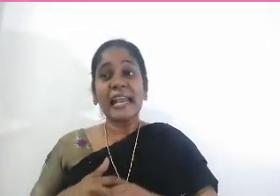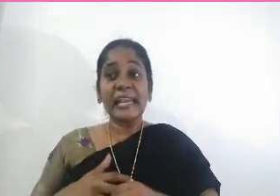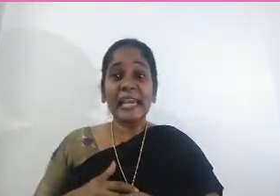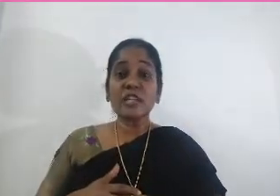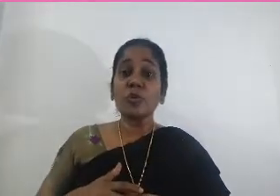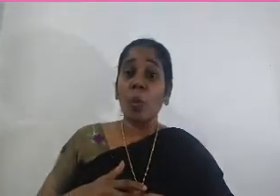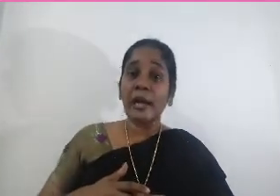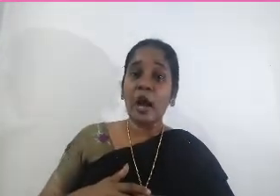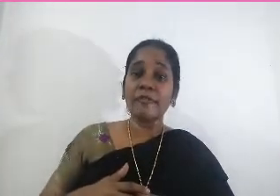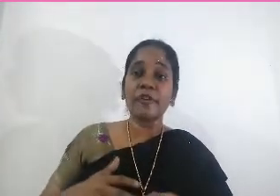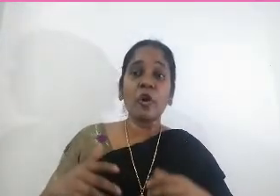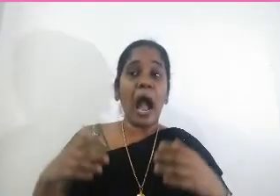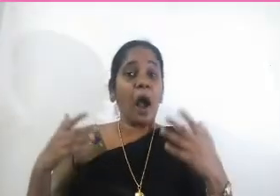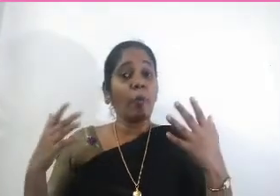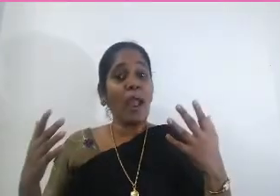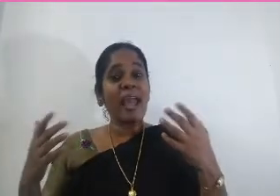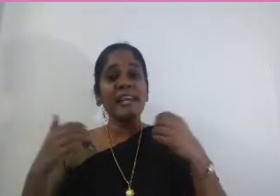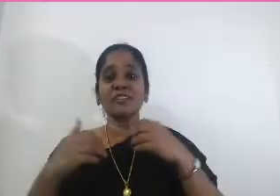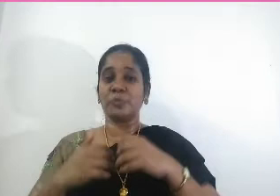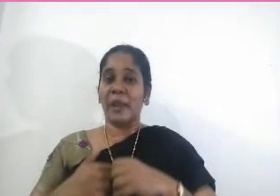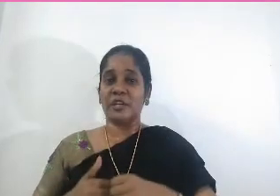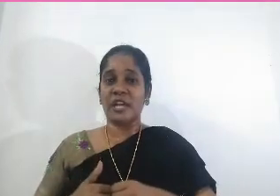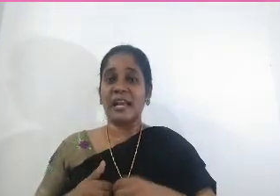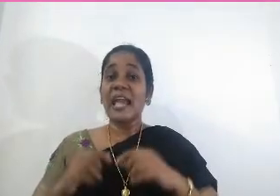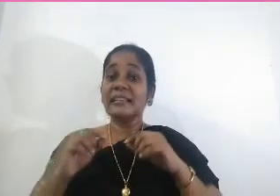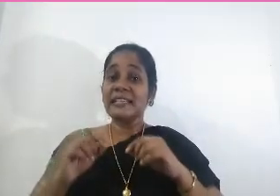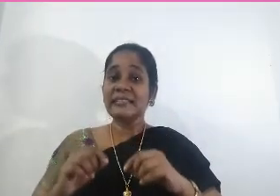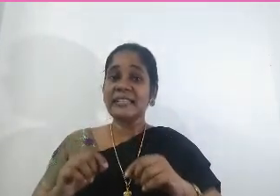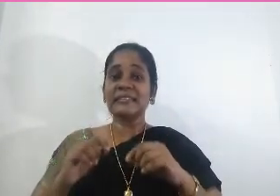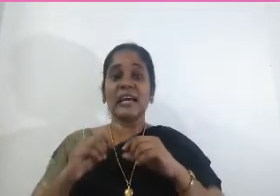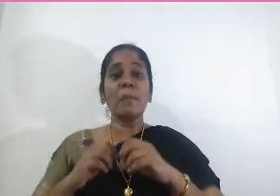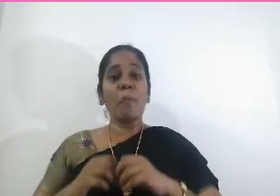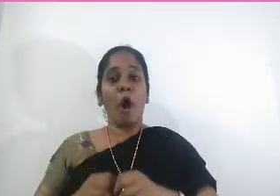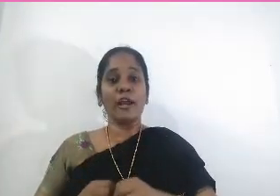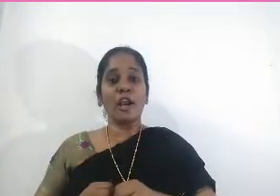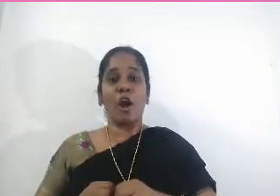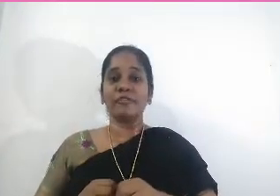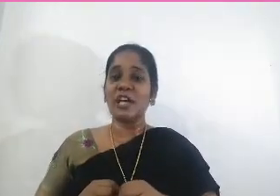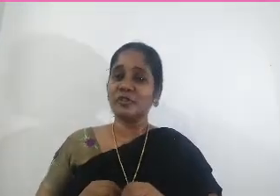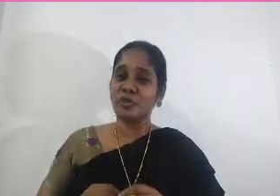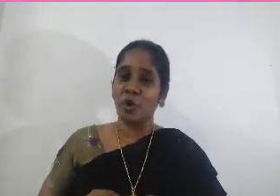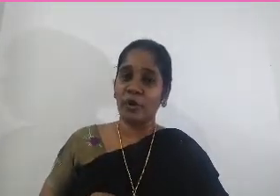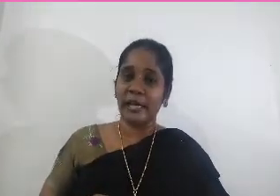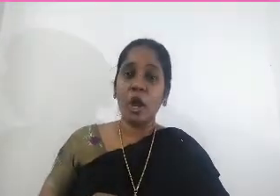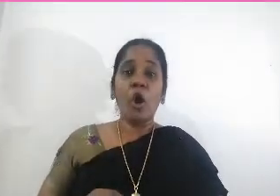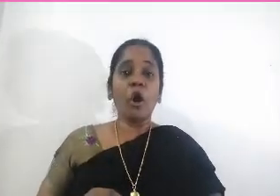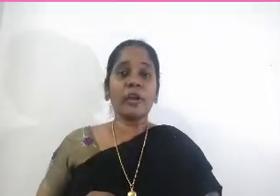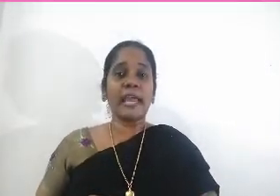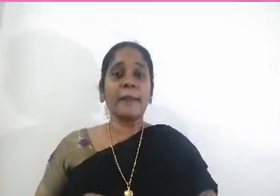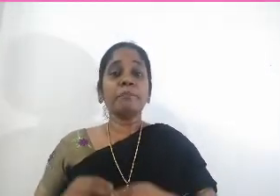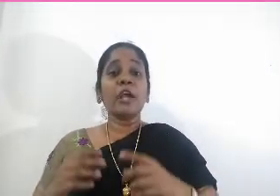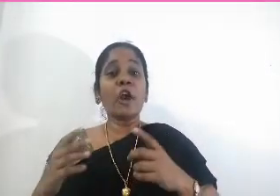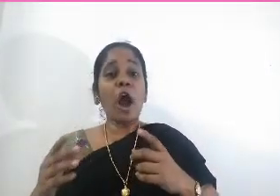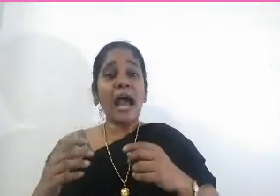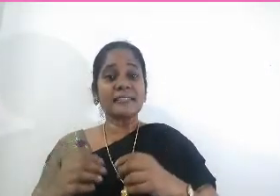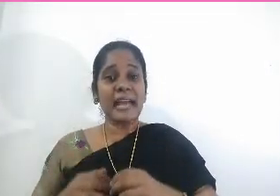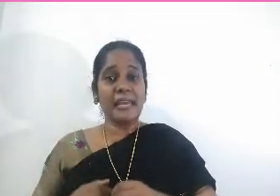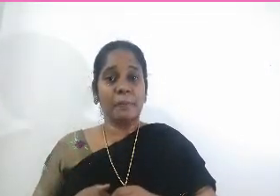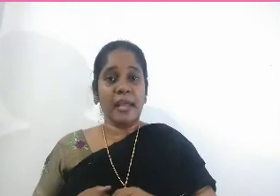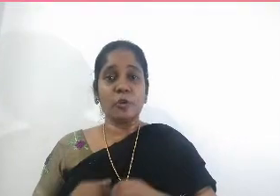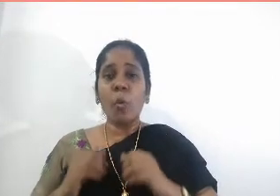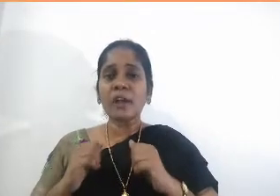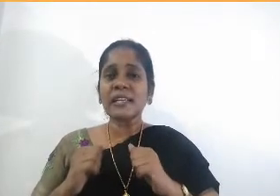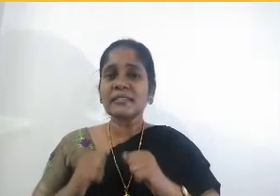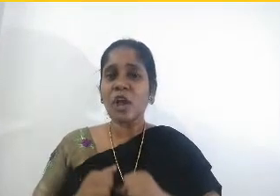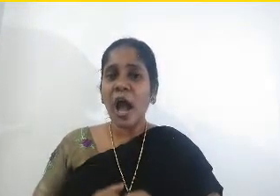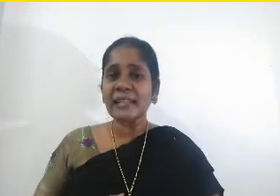children, each one of you are very special. This is the moral of the story. Okay, your